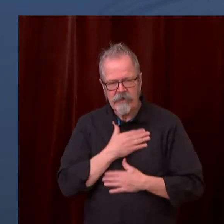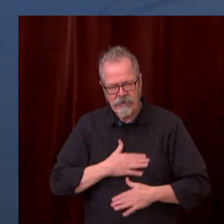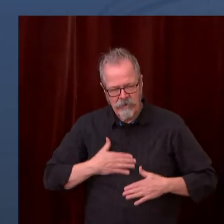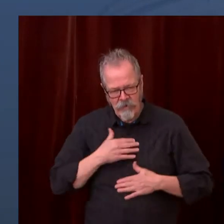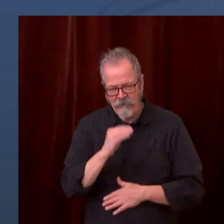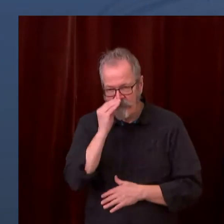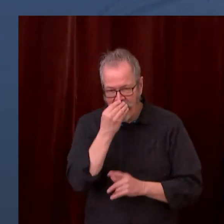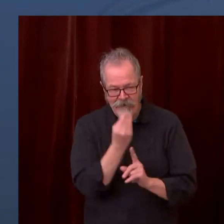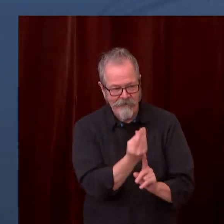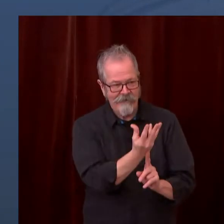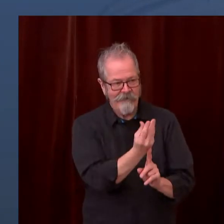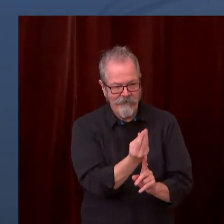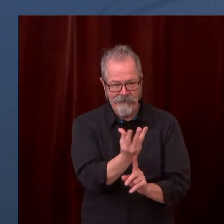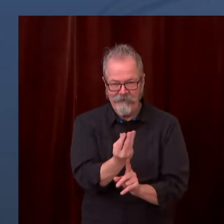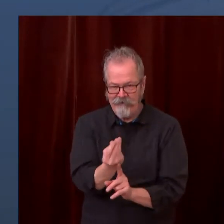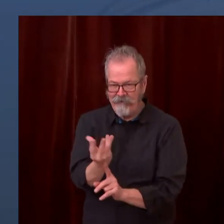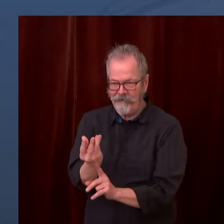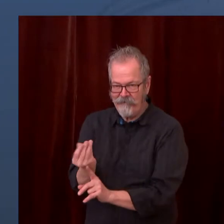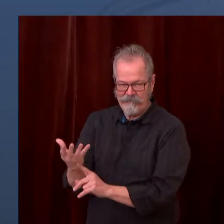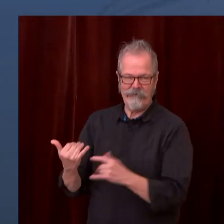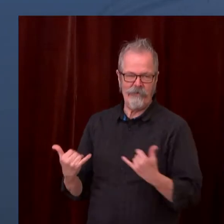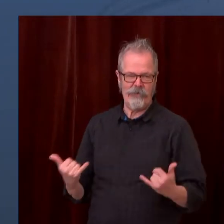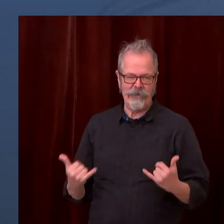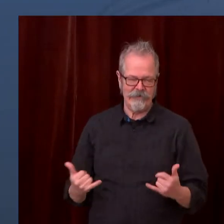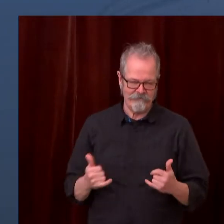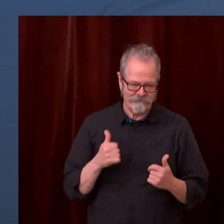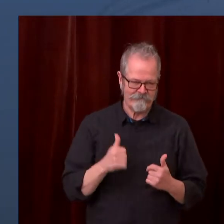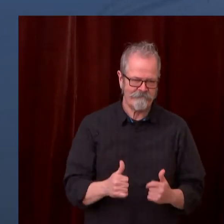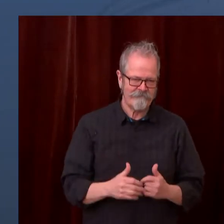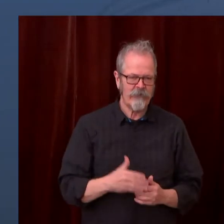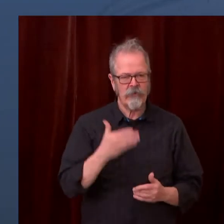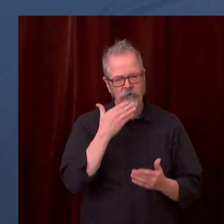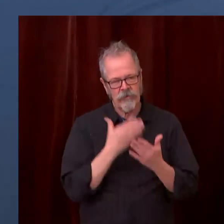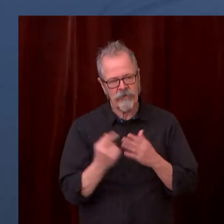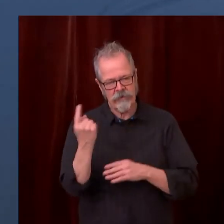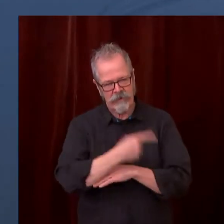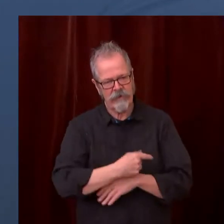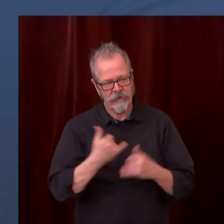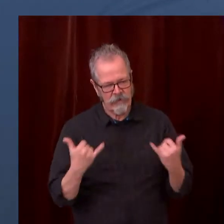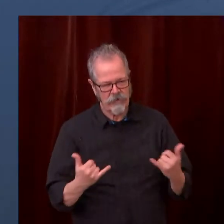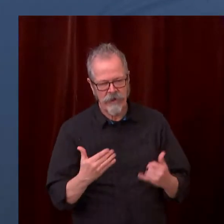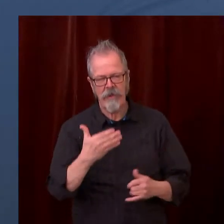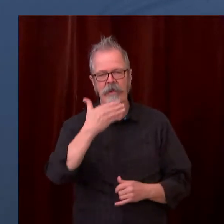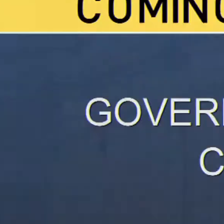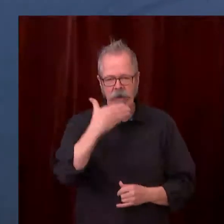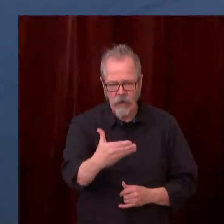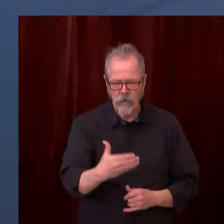max vaccinations are too. So it's a good day in Washington State. Good luck.